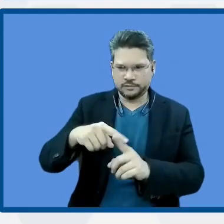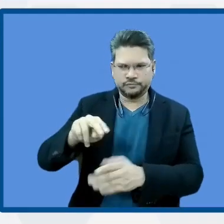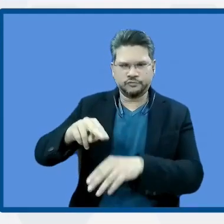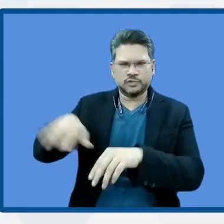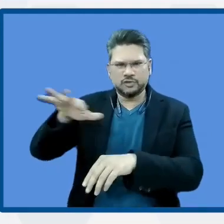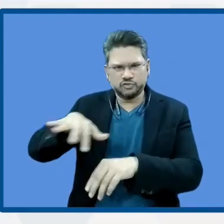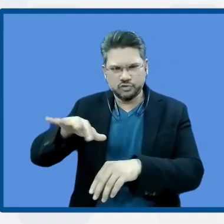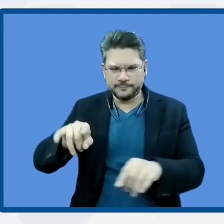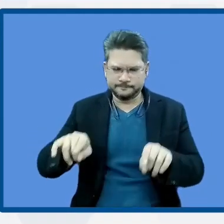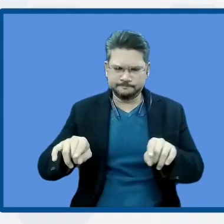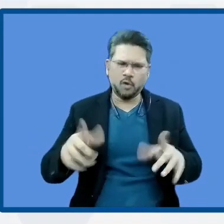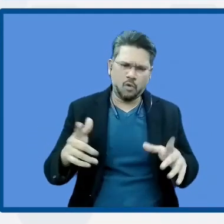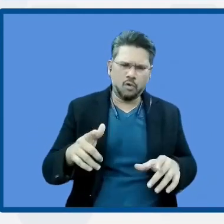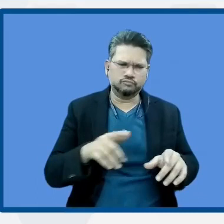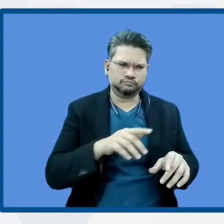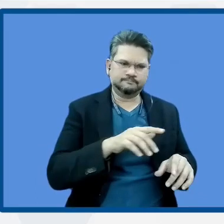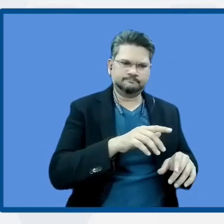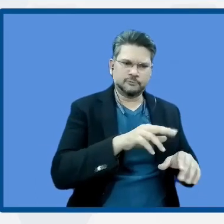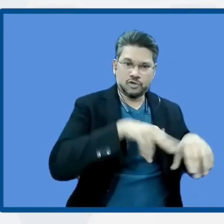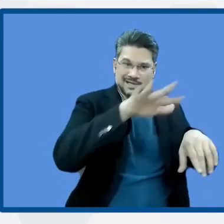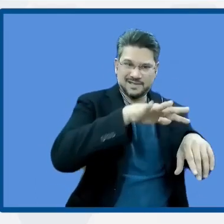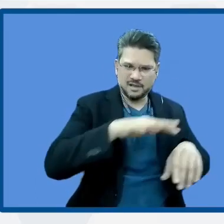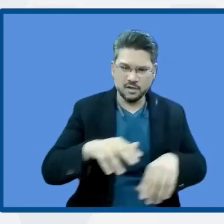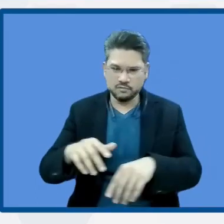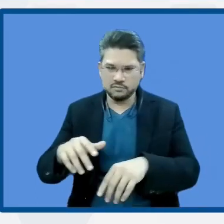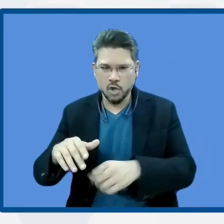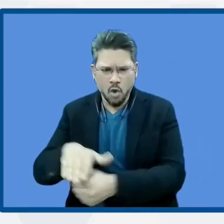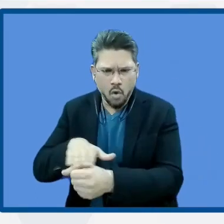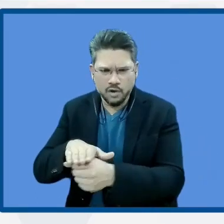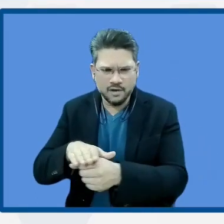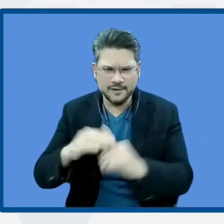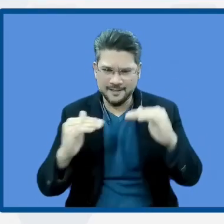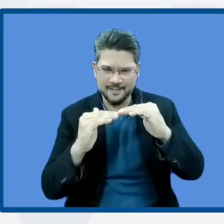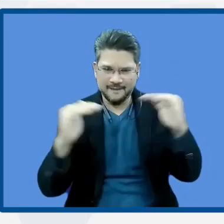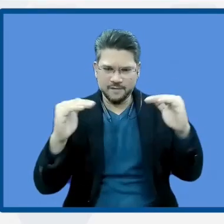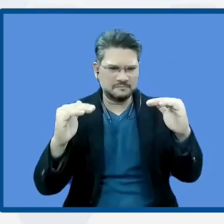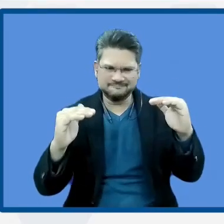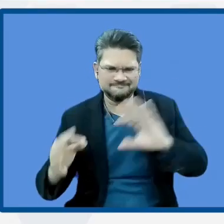local level, because the countries had been successful